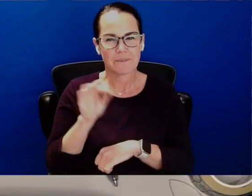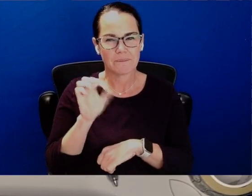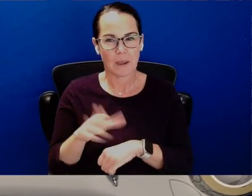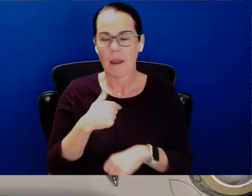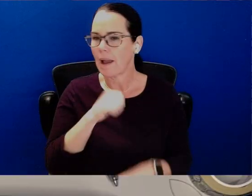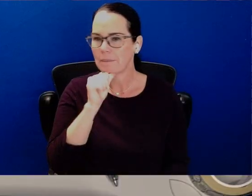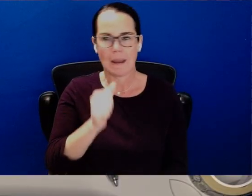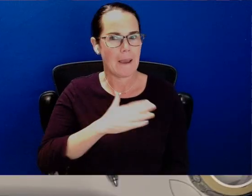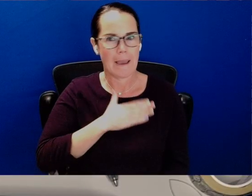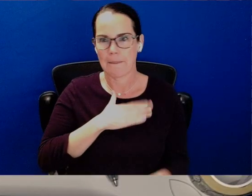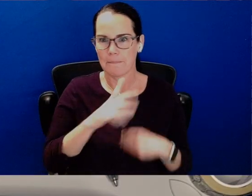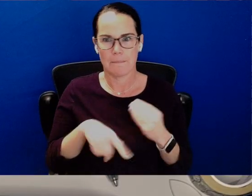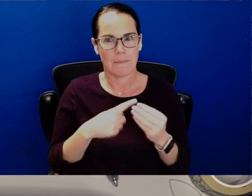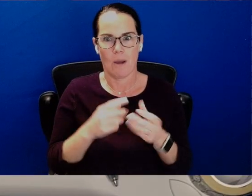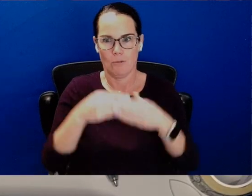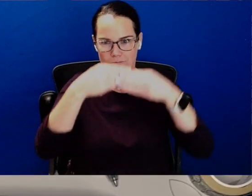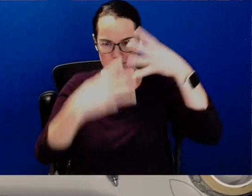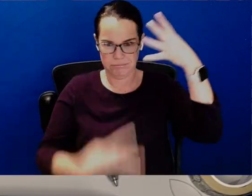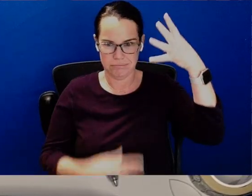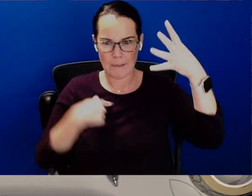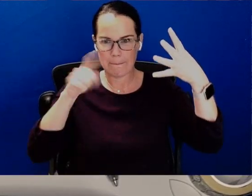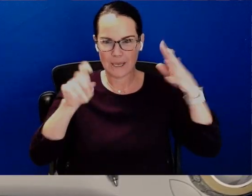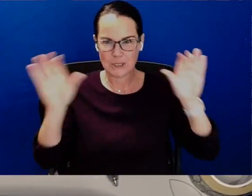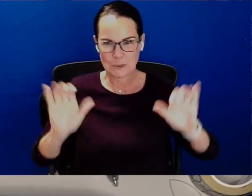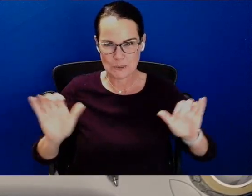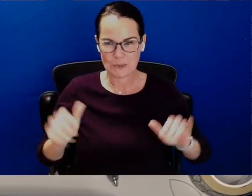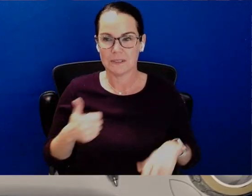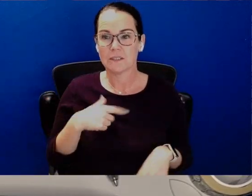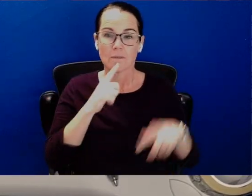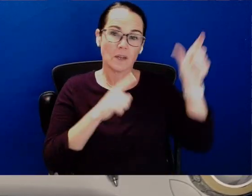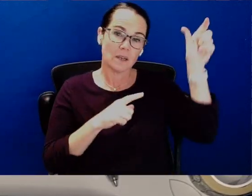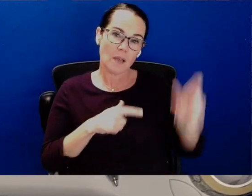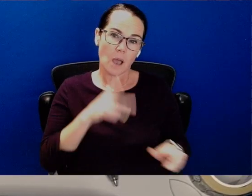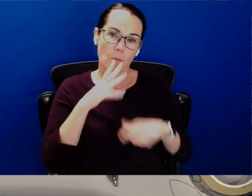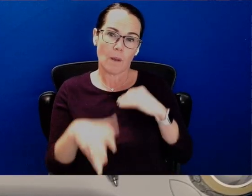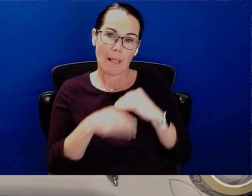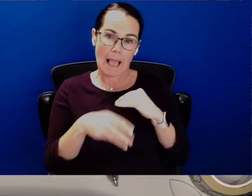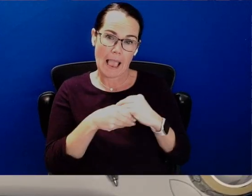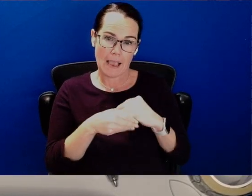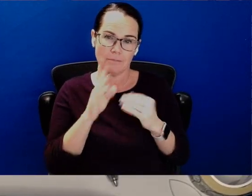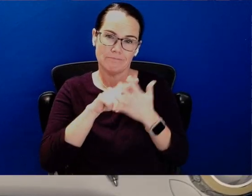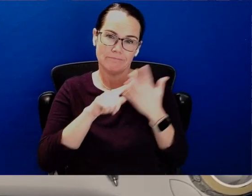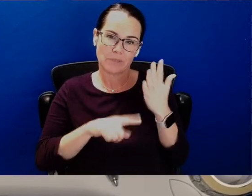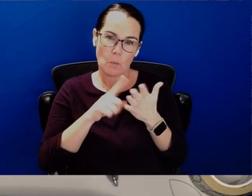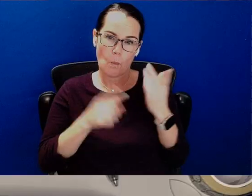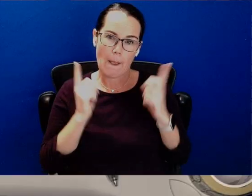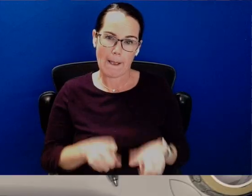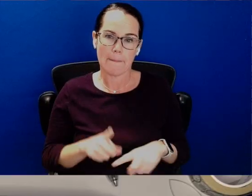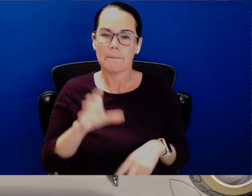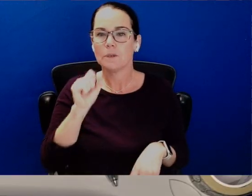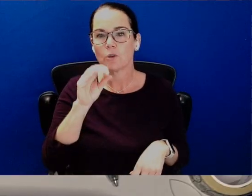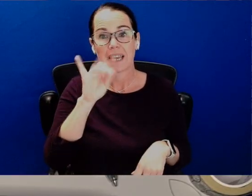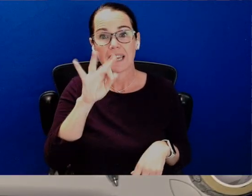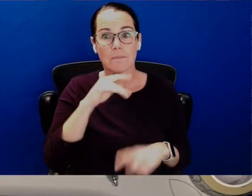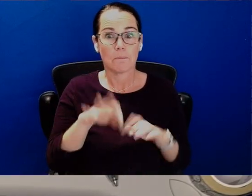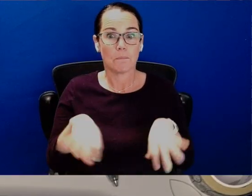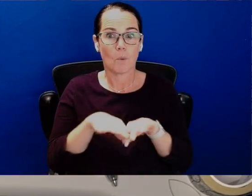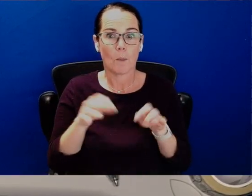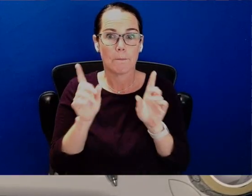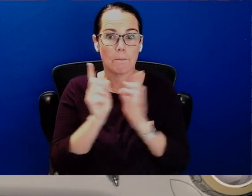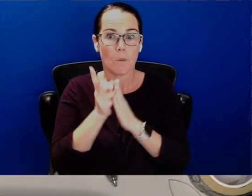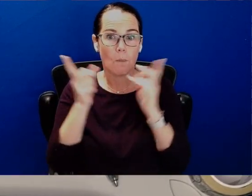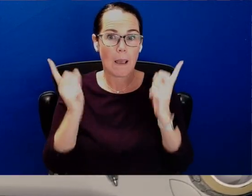I'm not happy with the amount of stuff I have to do. In the sidebar, I'll start adding things that happen, right? Like if I have important